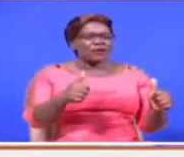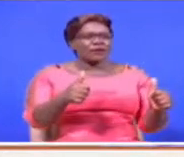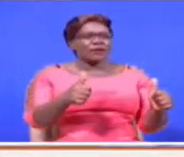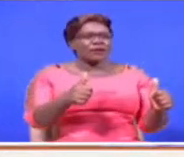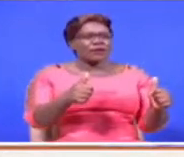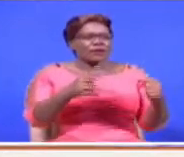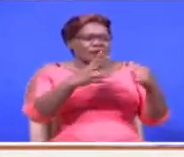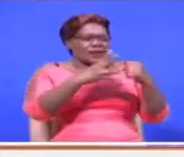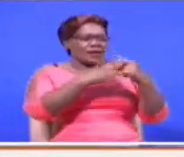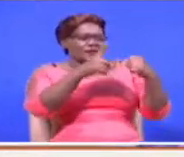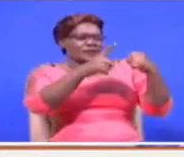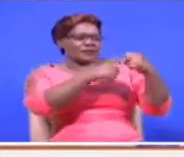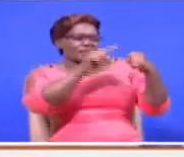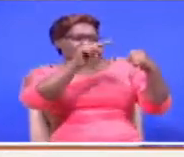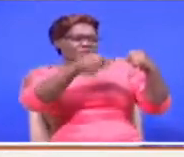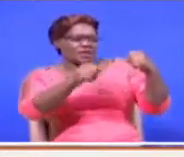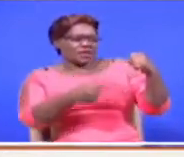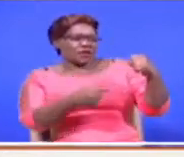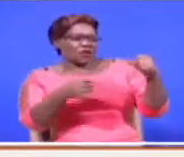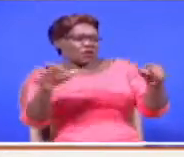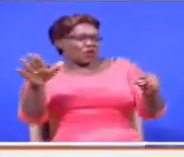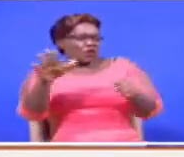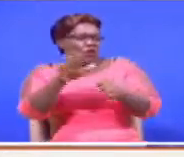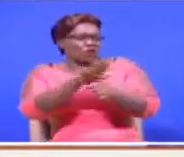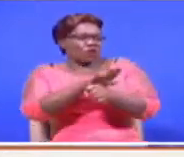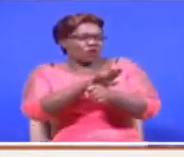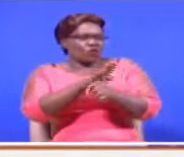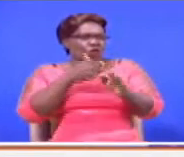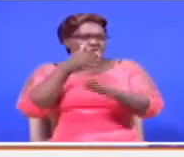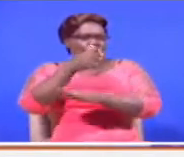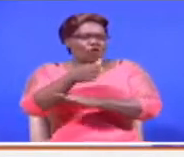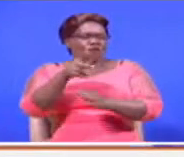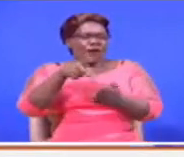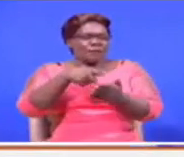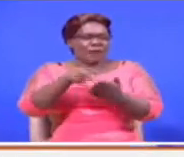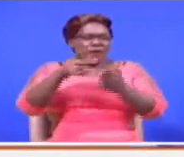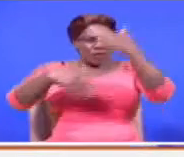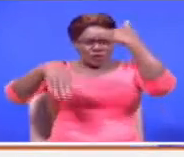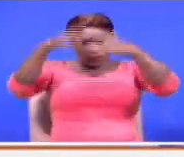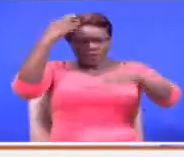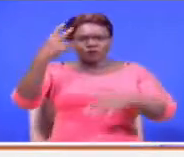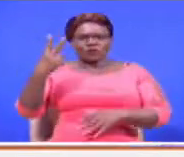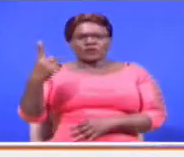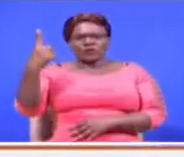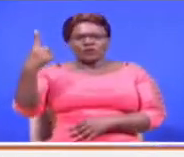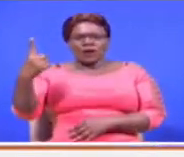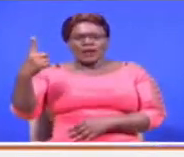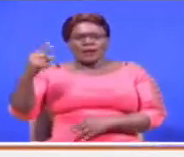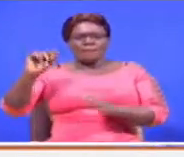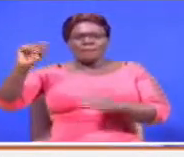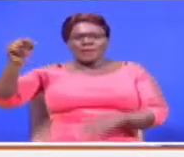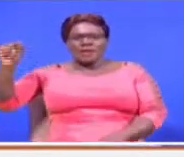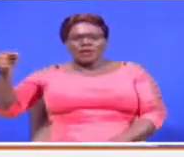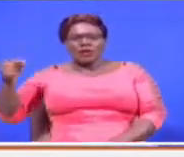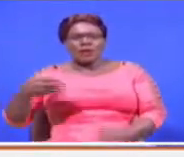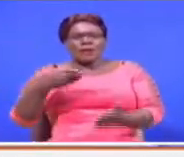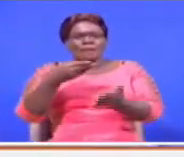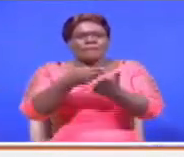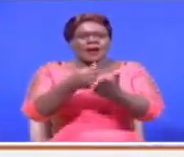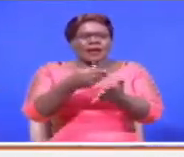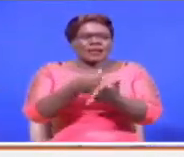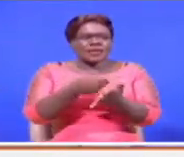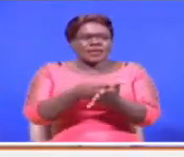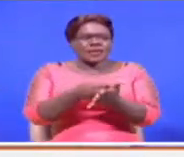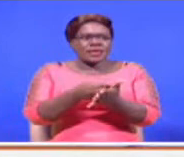is 96 million. The total amount which was overpaid to universities is 21 million. The money which